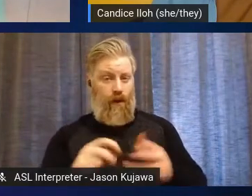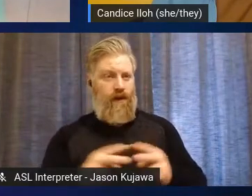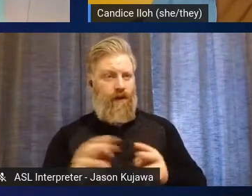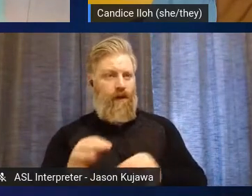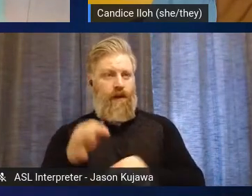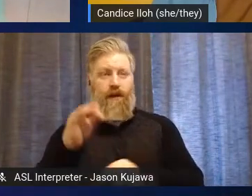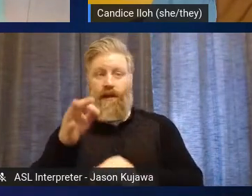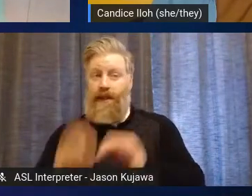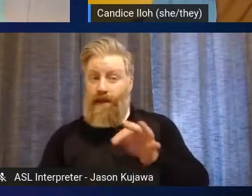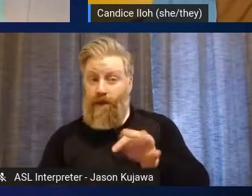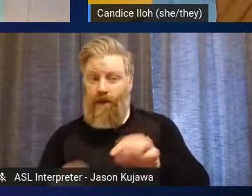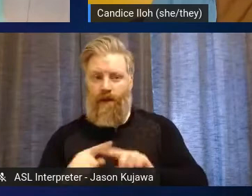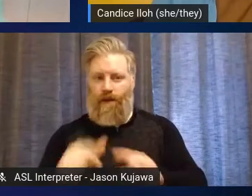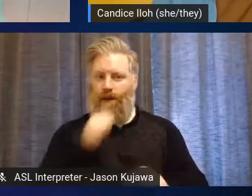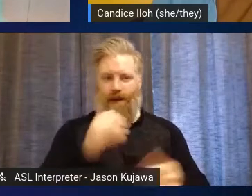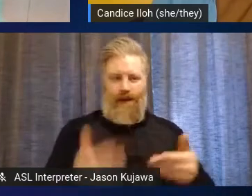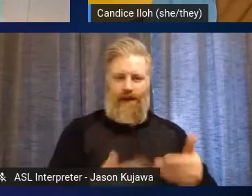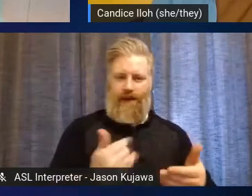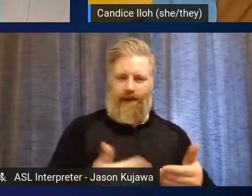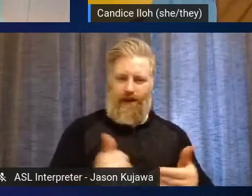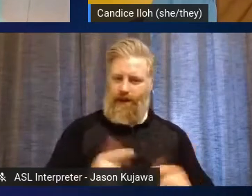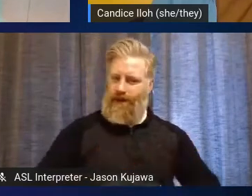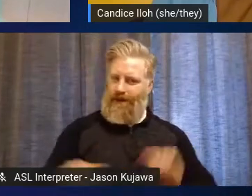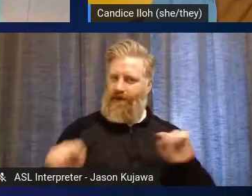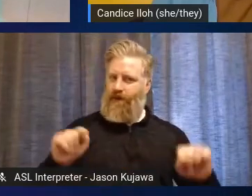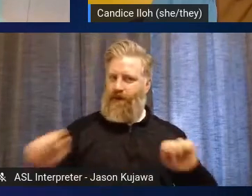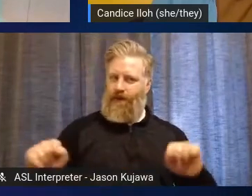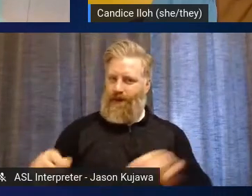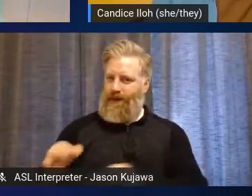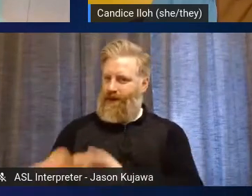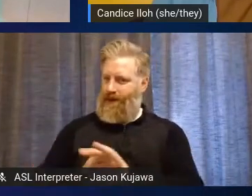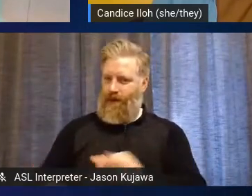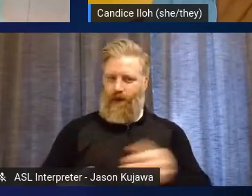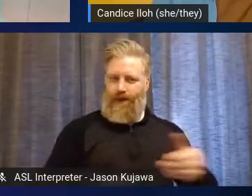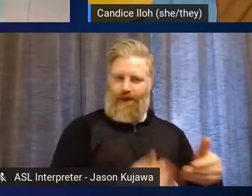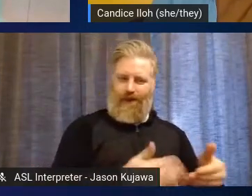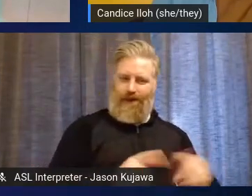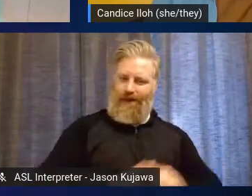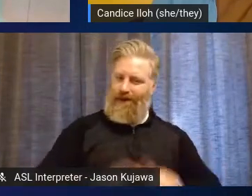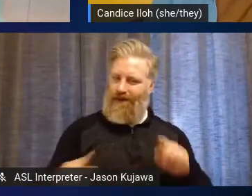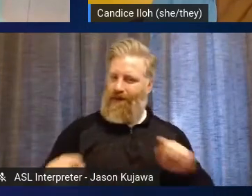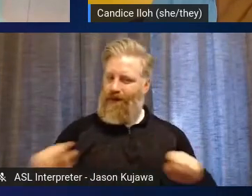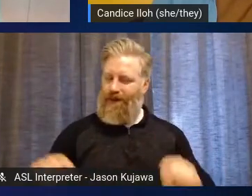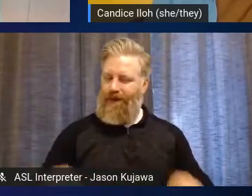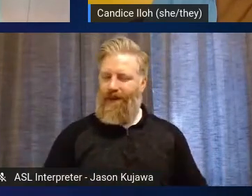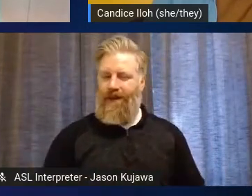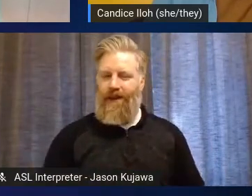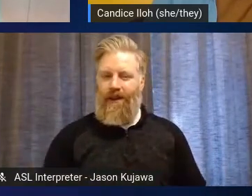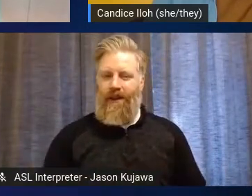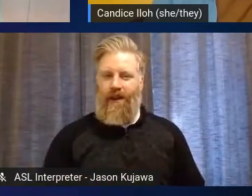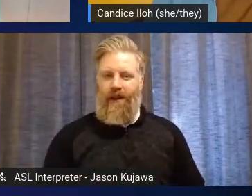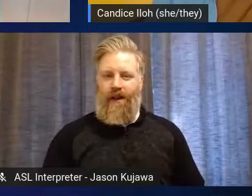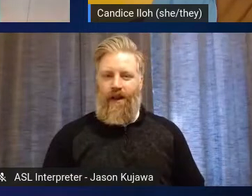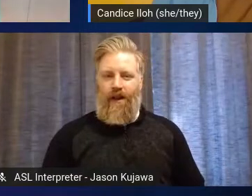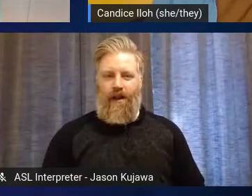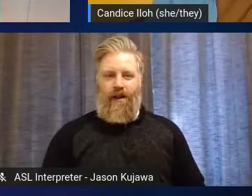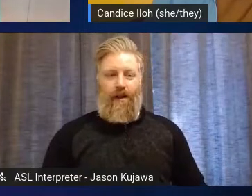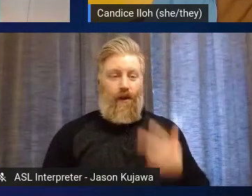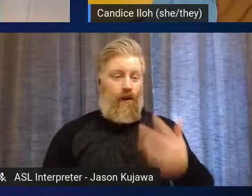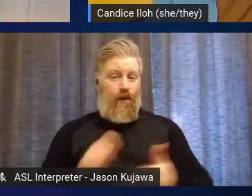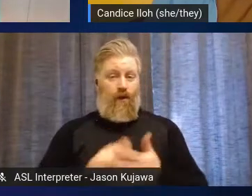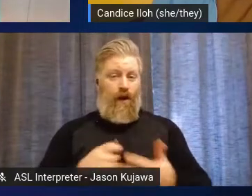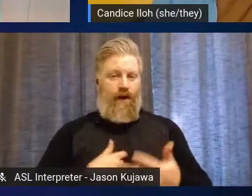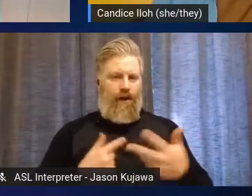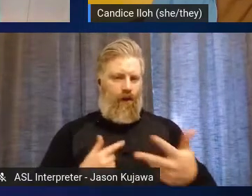not a very easy process. I think they're very different things, simple and easy. And writing for me boils down to three steps, which is to